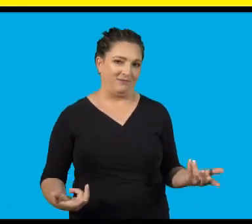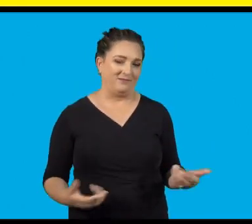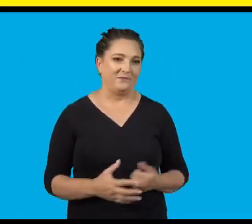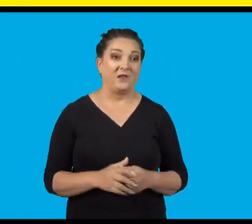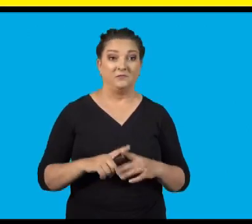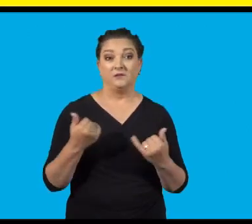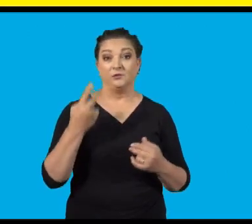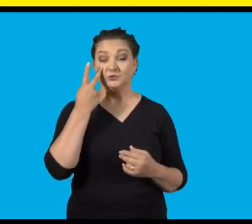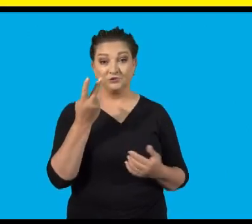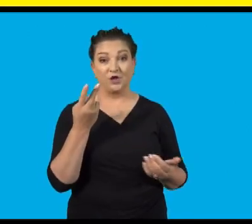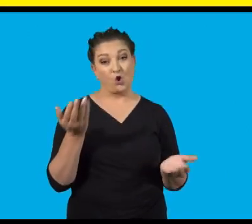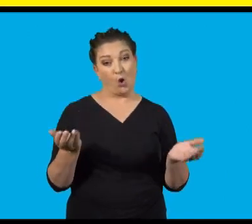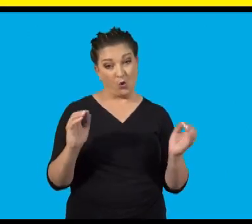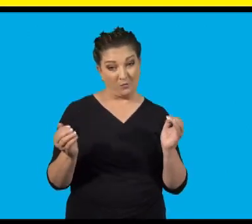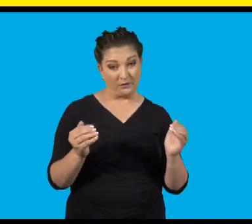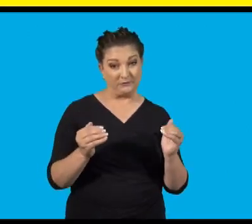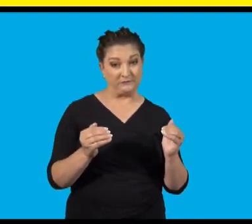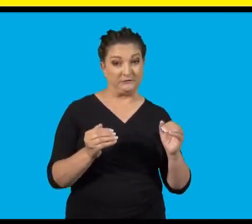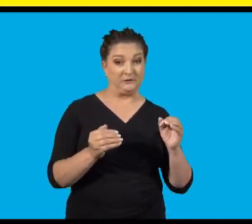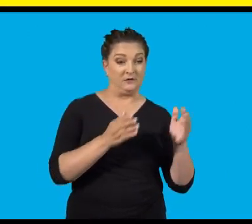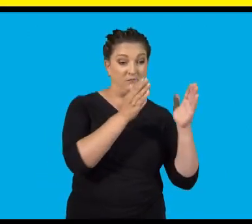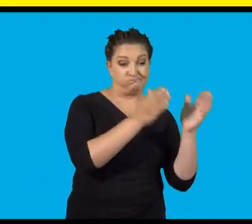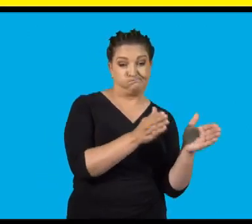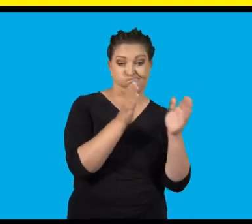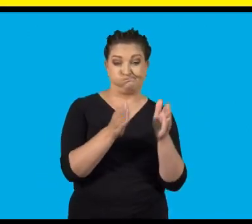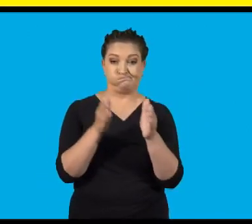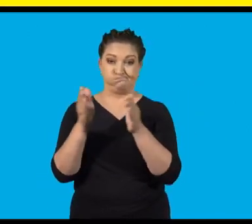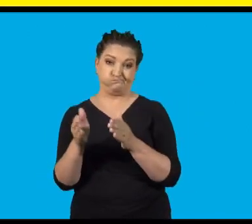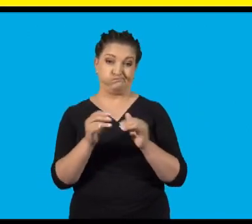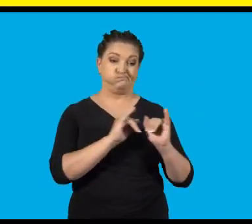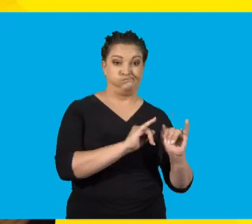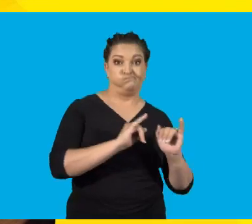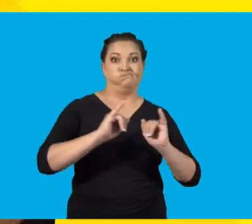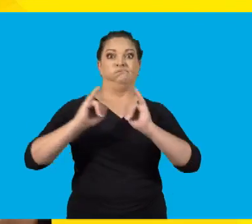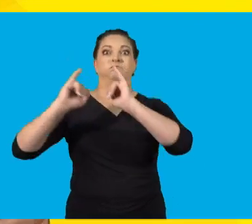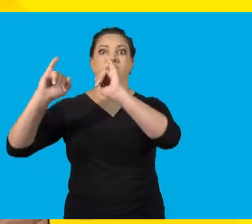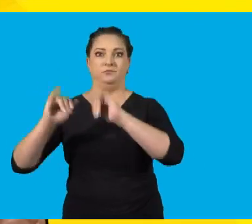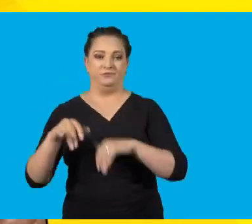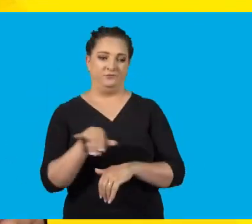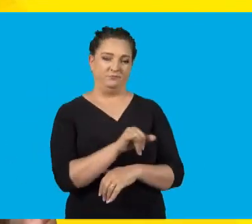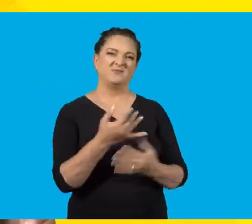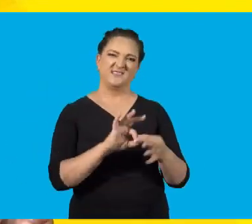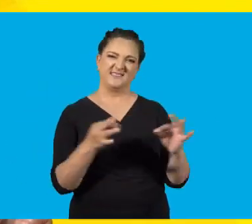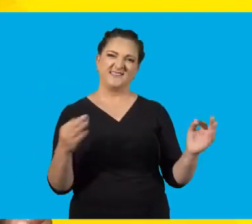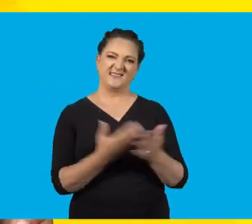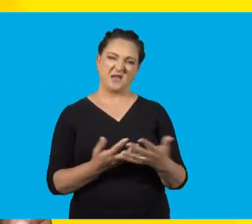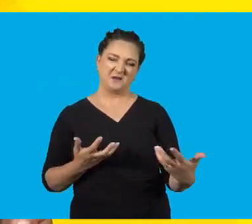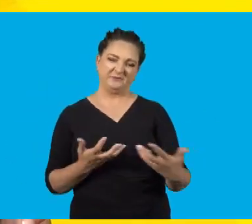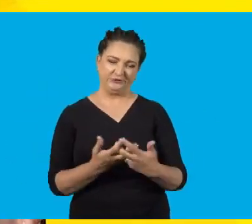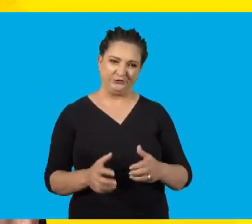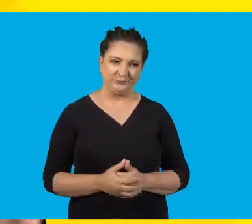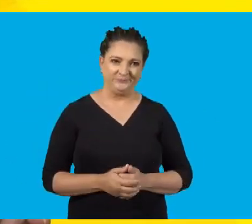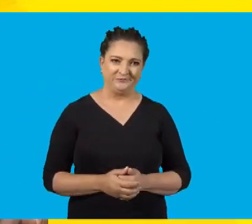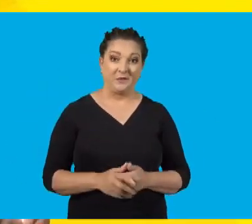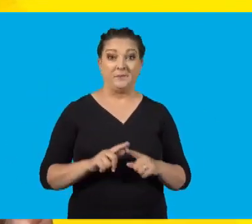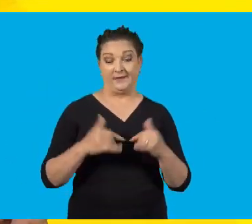right? So we looked at degrees of comparison and we applied them in sentences that, that the